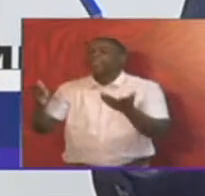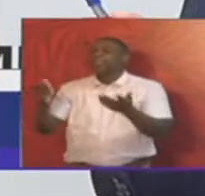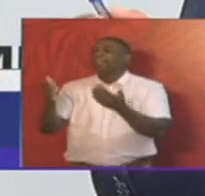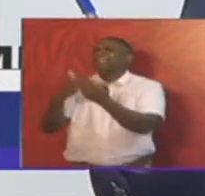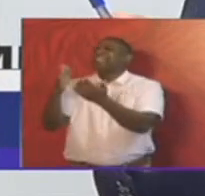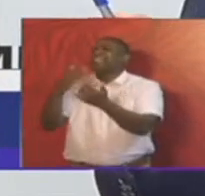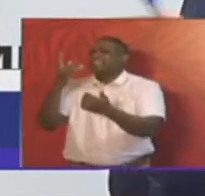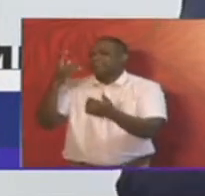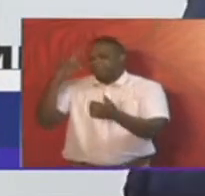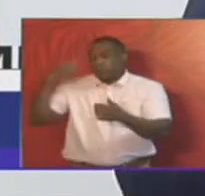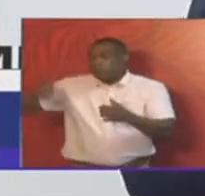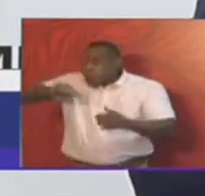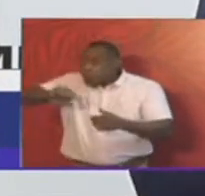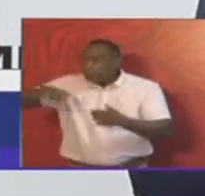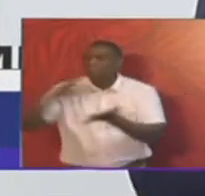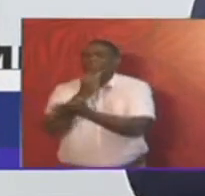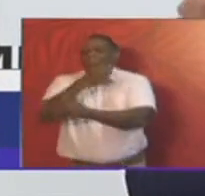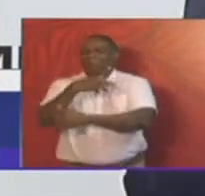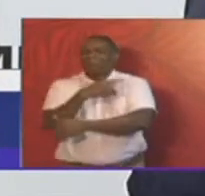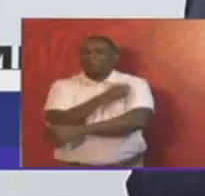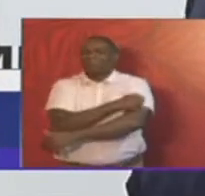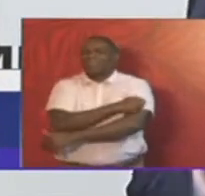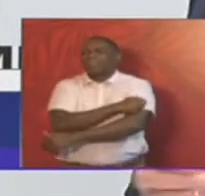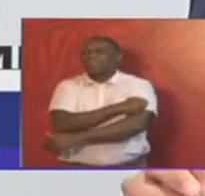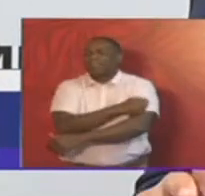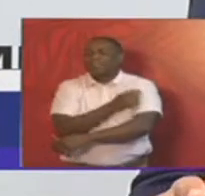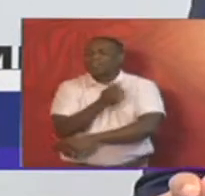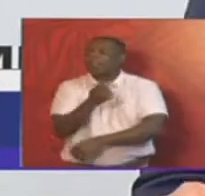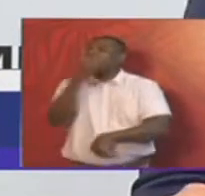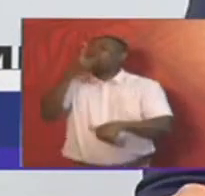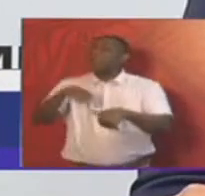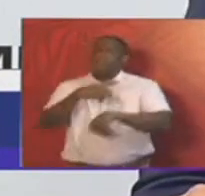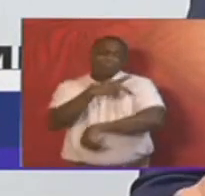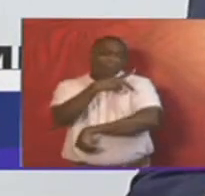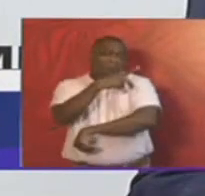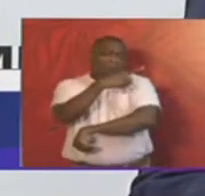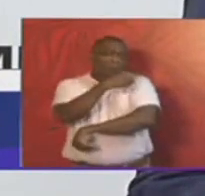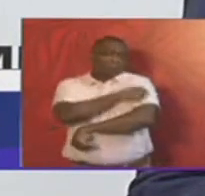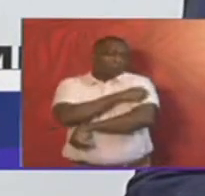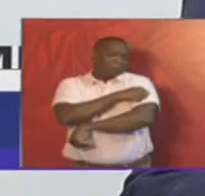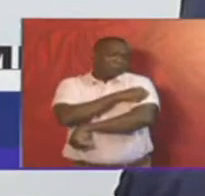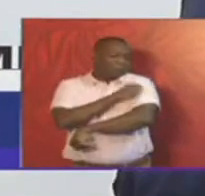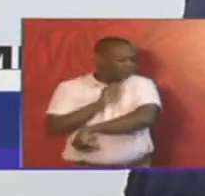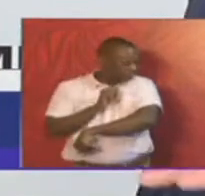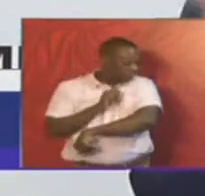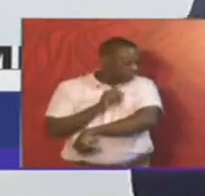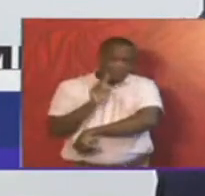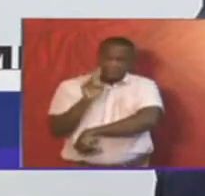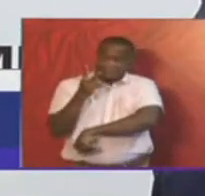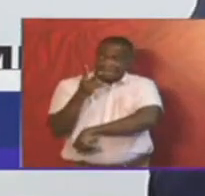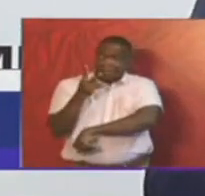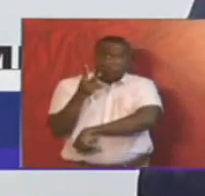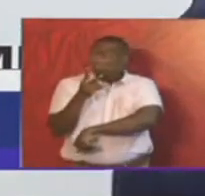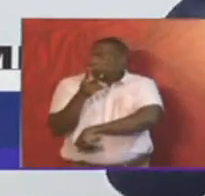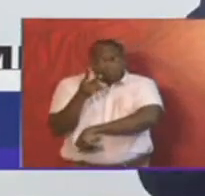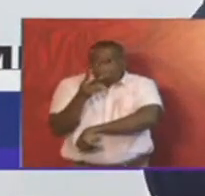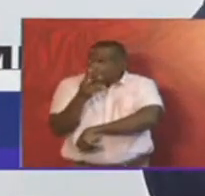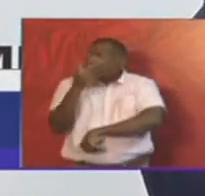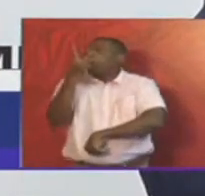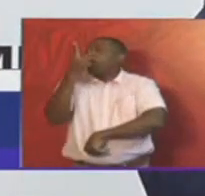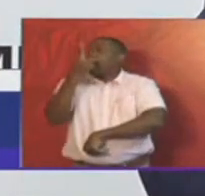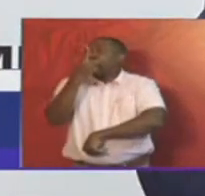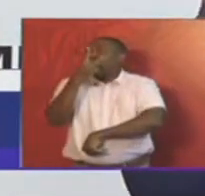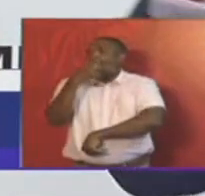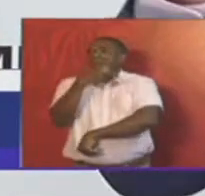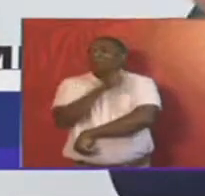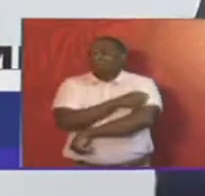plus doses of one shot and you're done to our fully vaccinated figure. And that brings me now to the